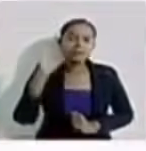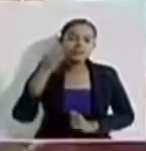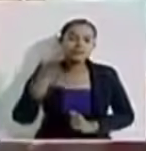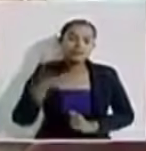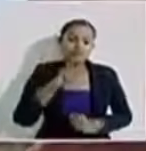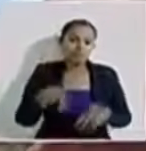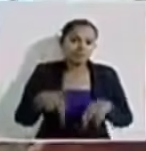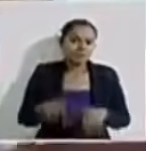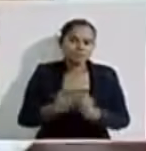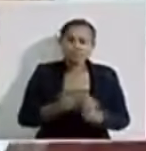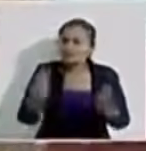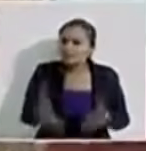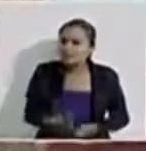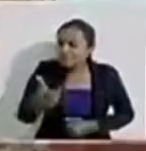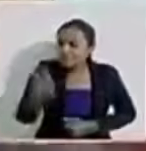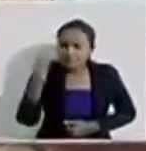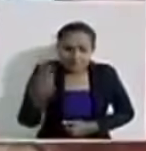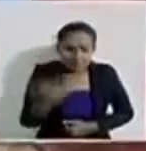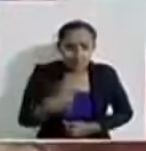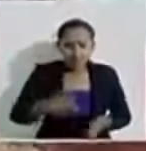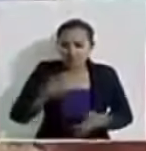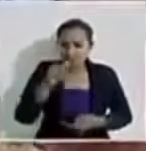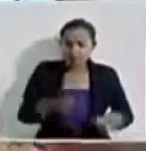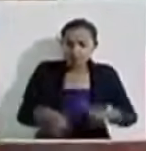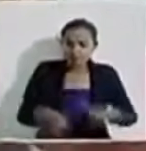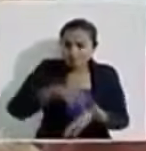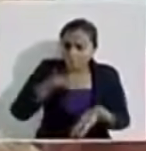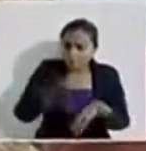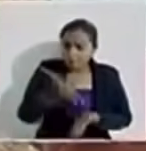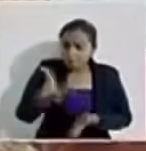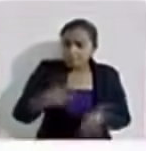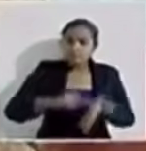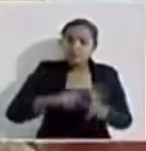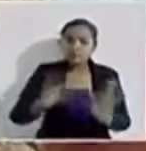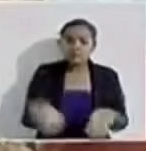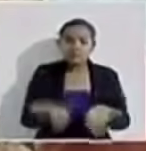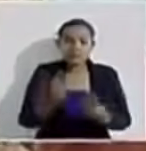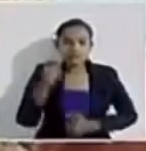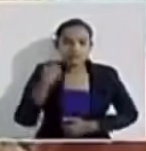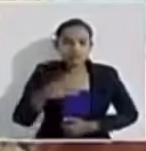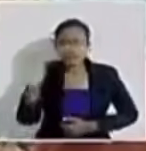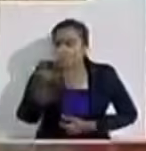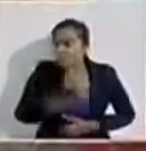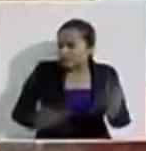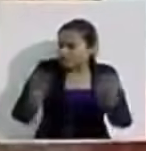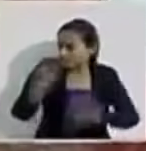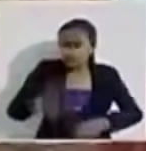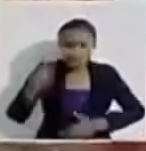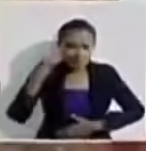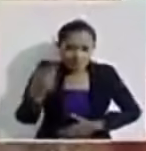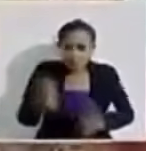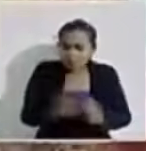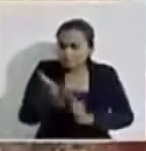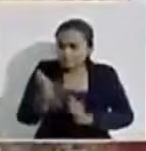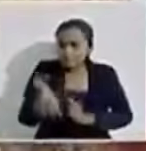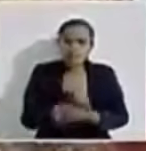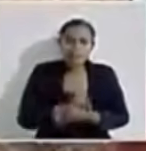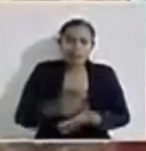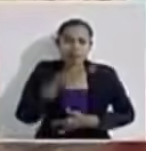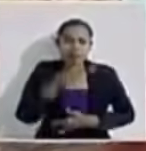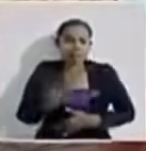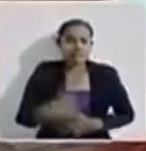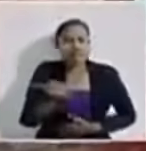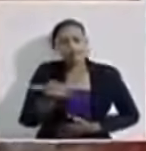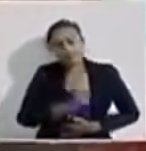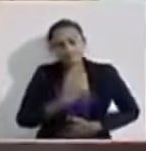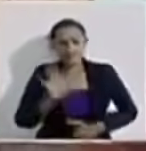department has not given permission for the project. No one there knows about it. They are destroying these according to their own whims and fancies. How can you work in